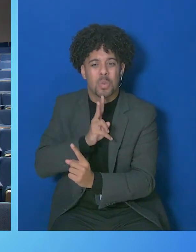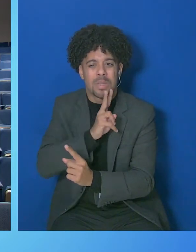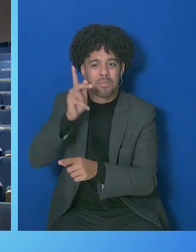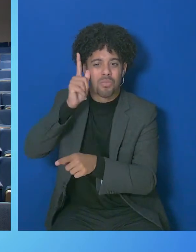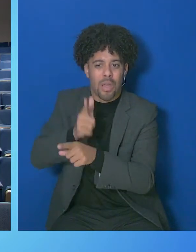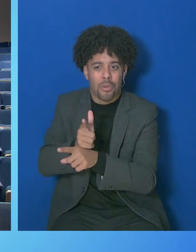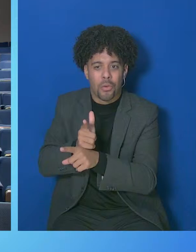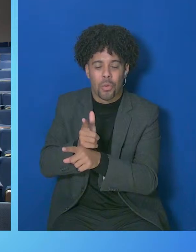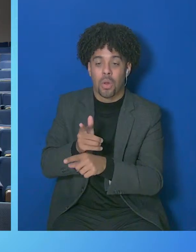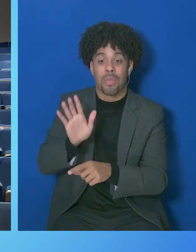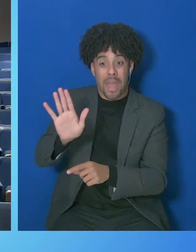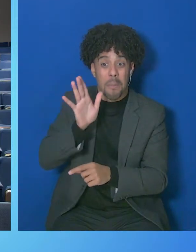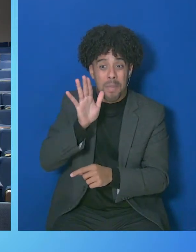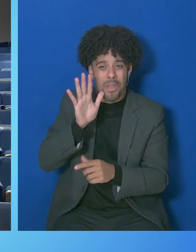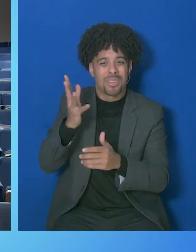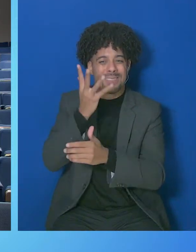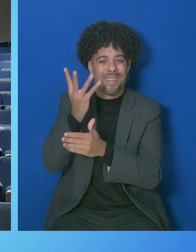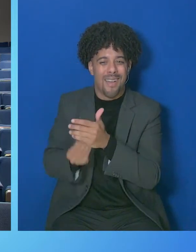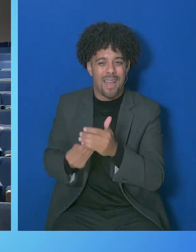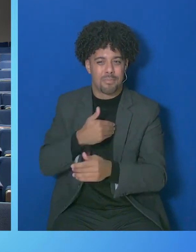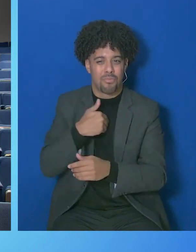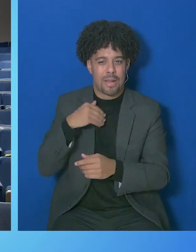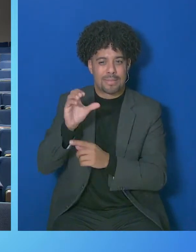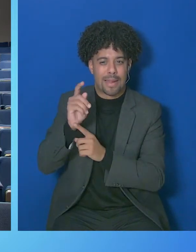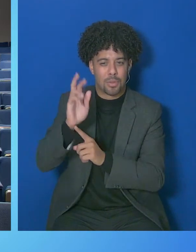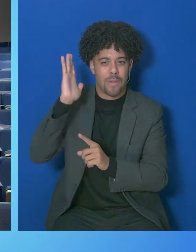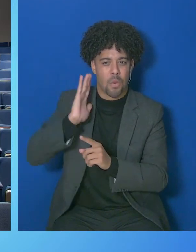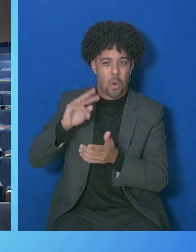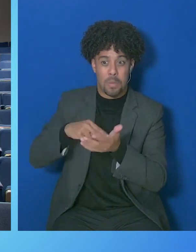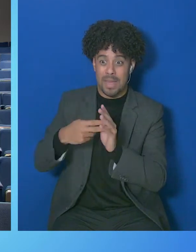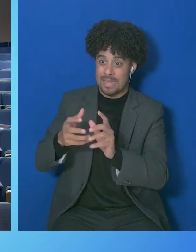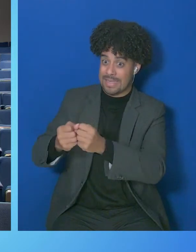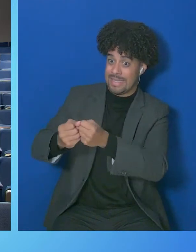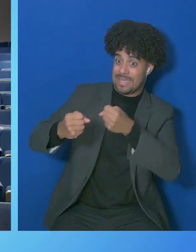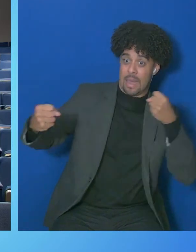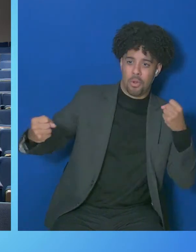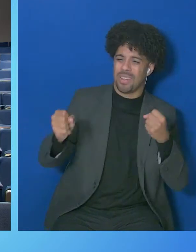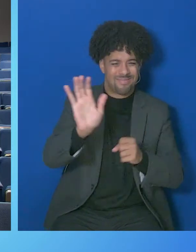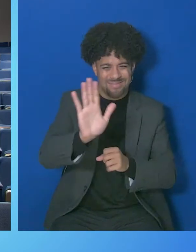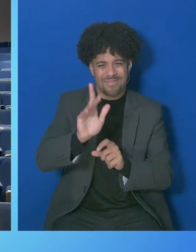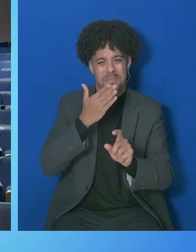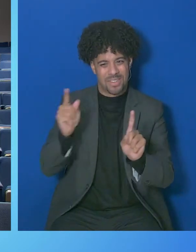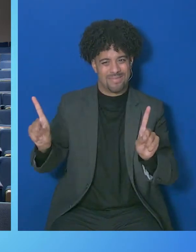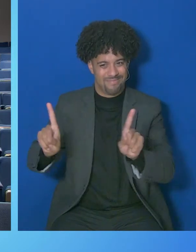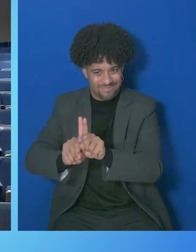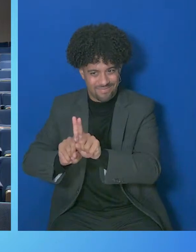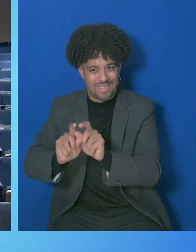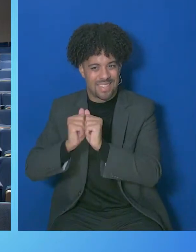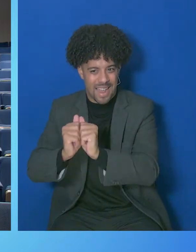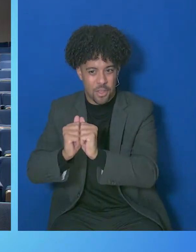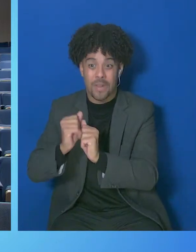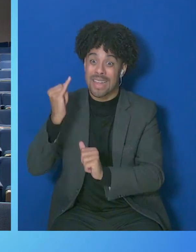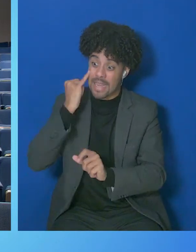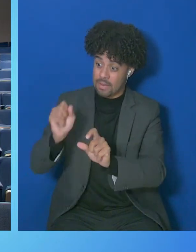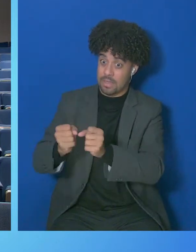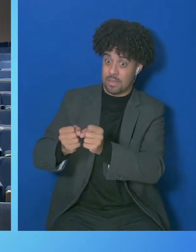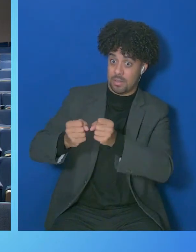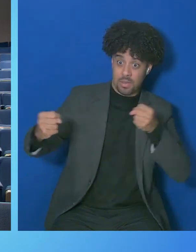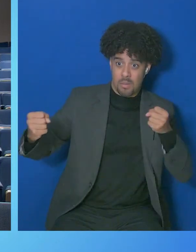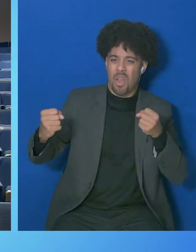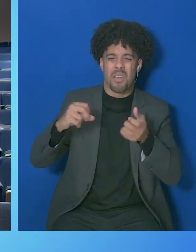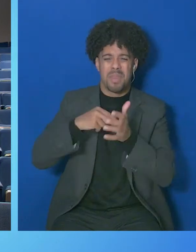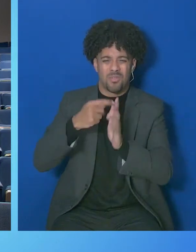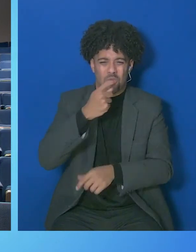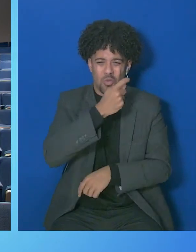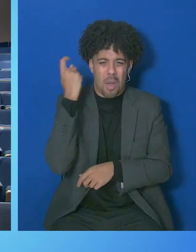cancer. I cannot take Elias away from his twin brother, which would traumatize him more than ever. So please